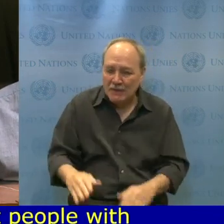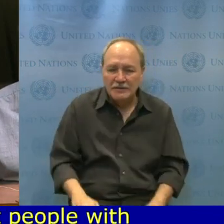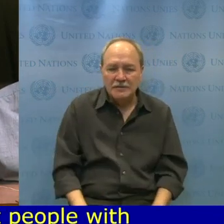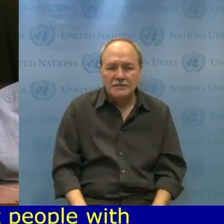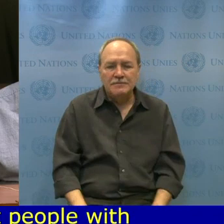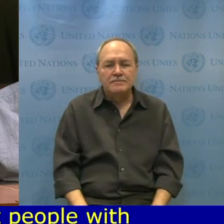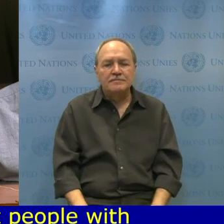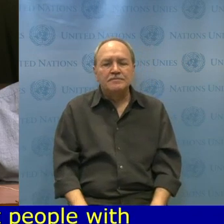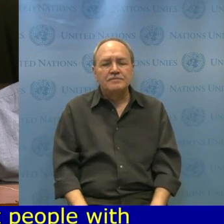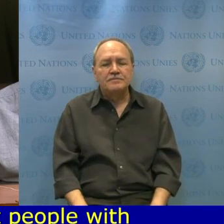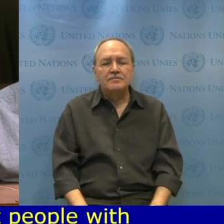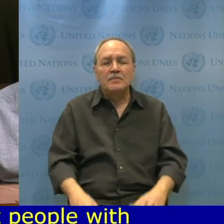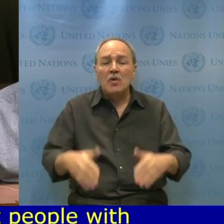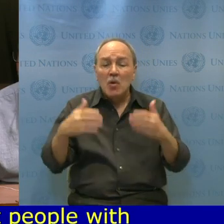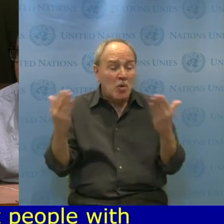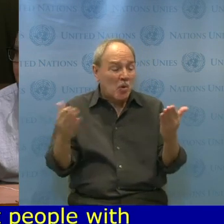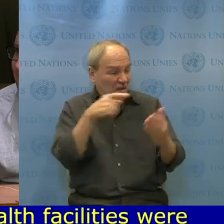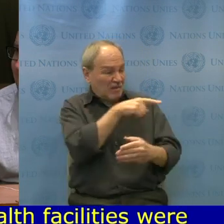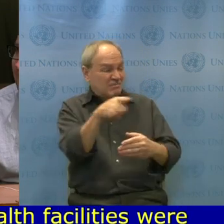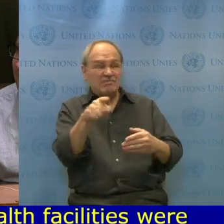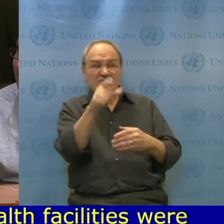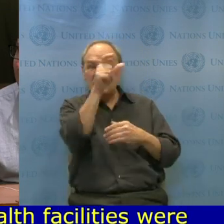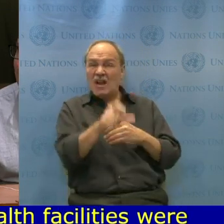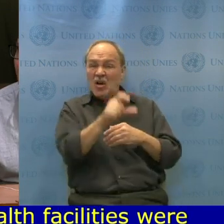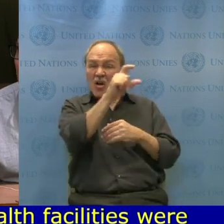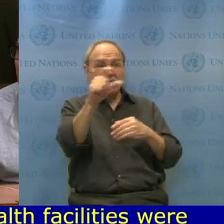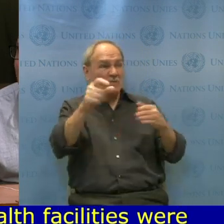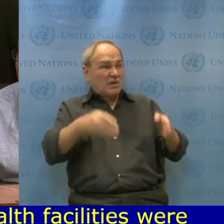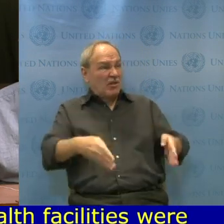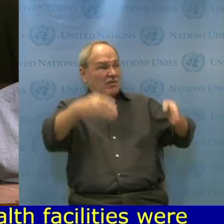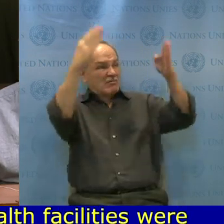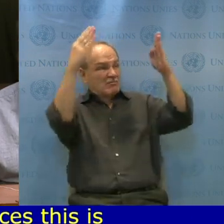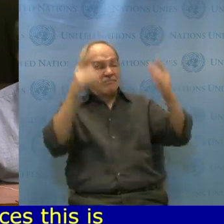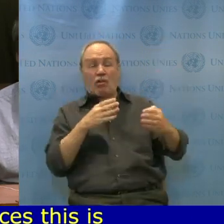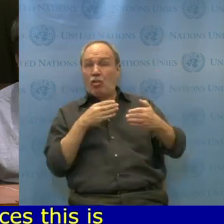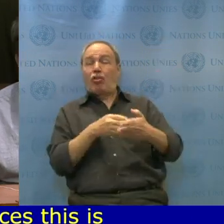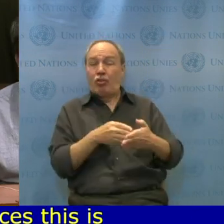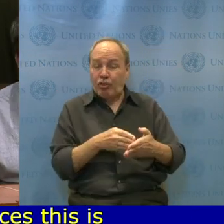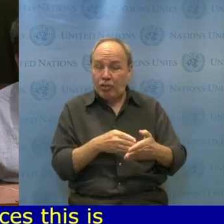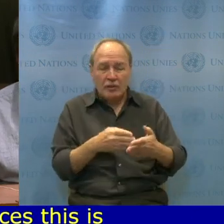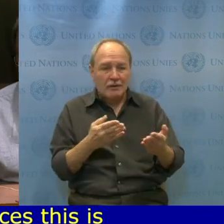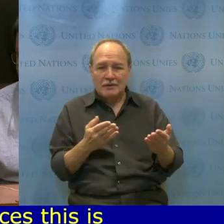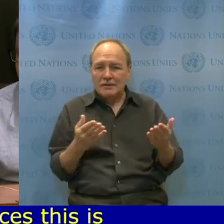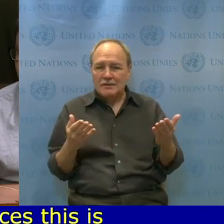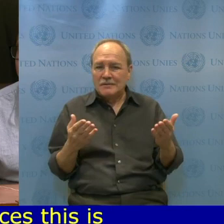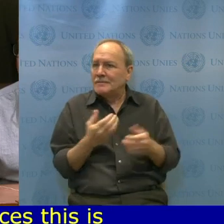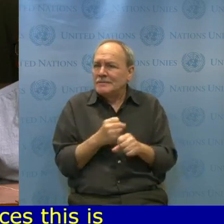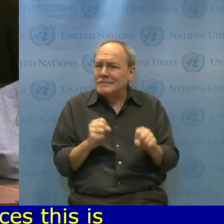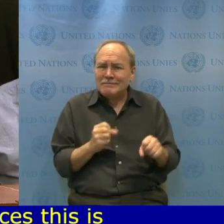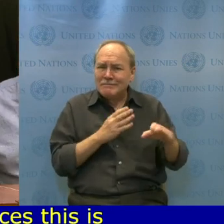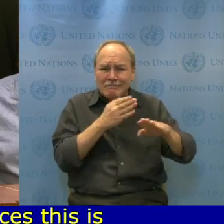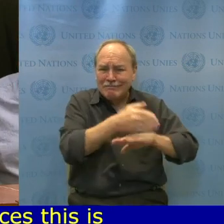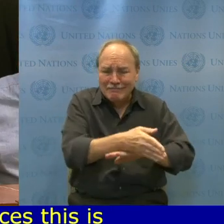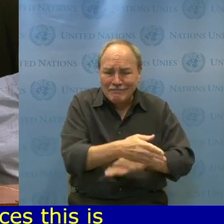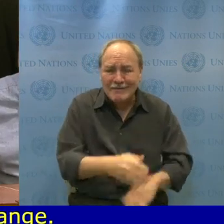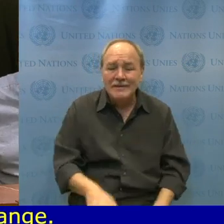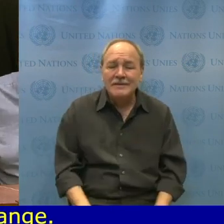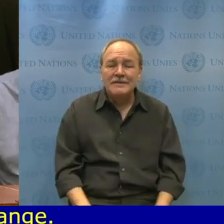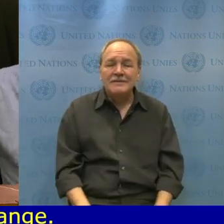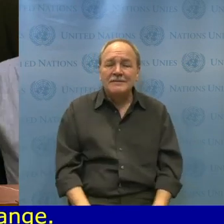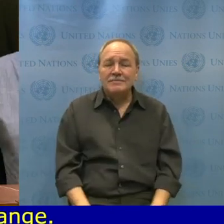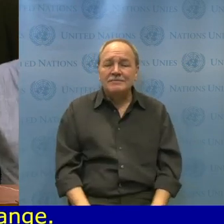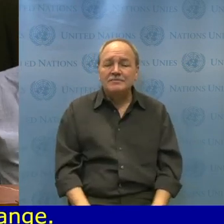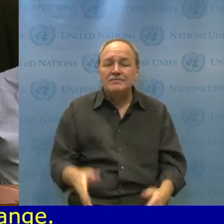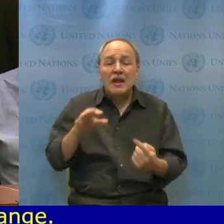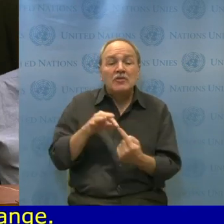change. The Special Rapporteur's report goes beyond direct health services, however, to also recognize social determinants of health, such